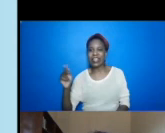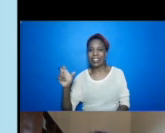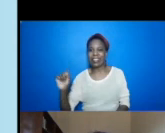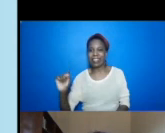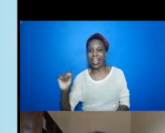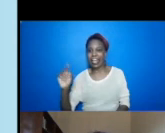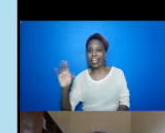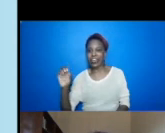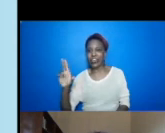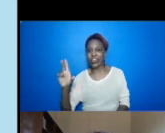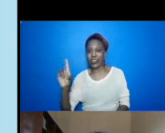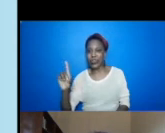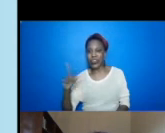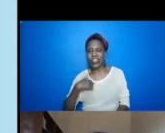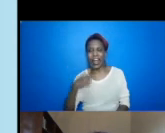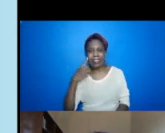the current